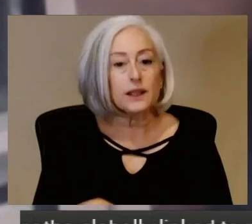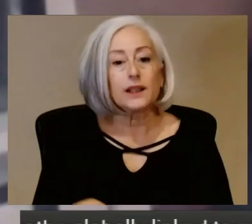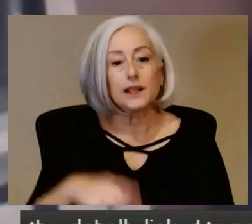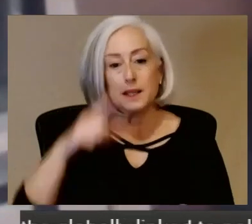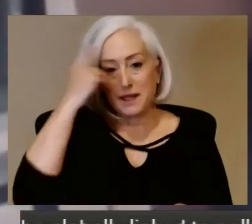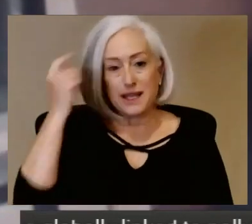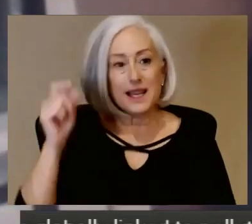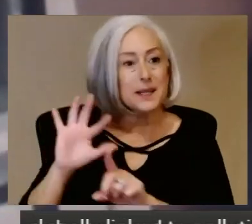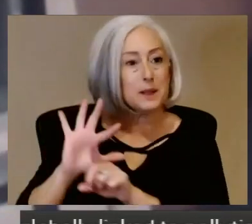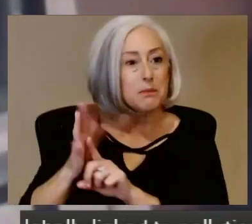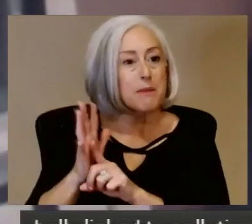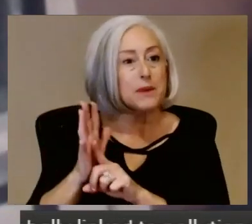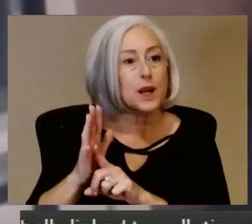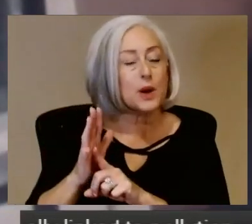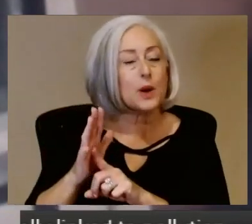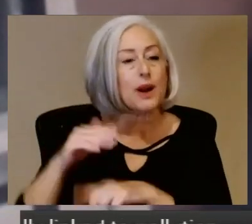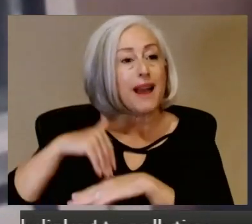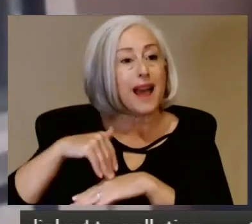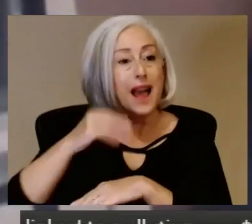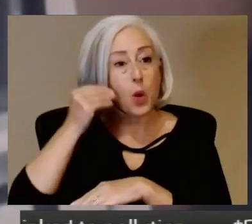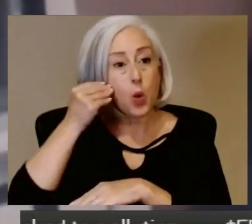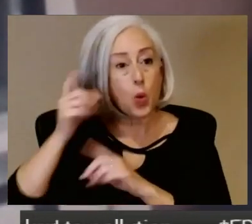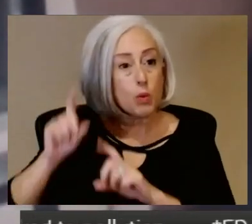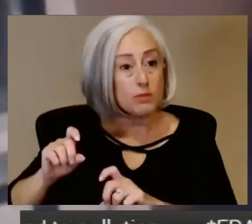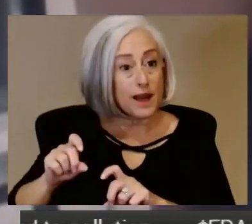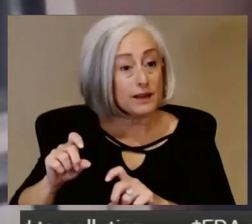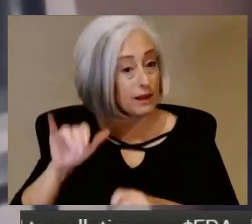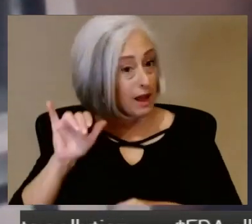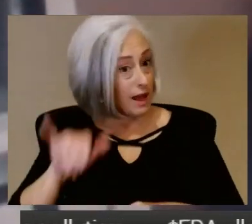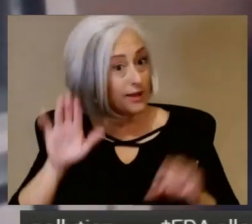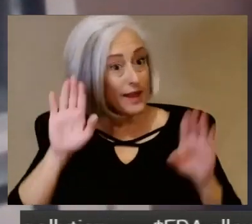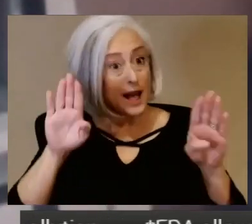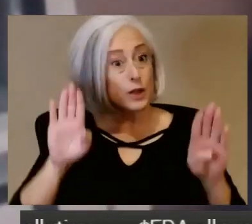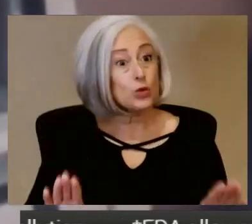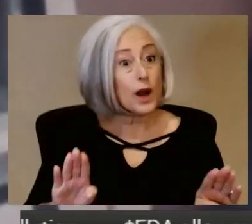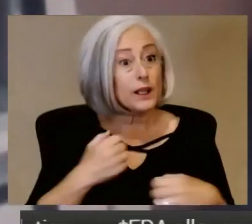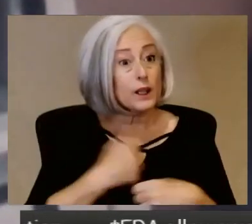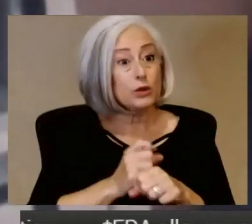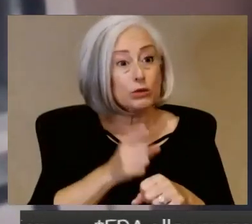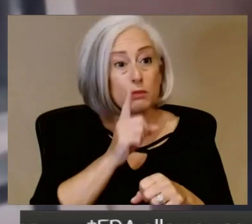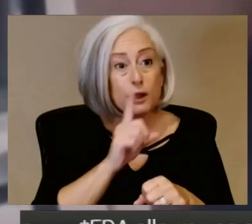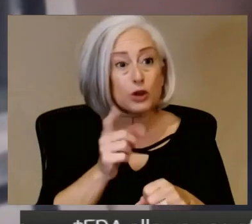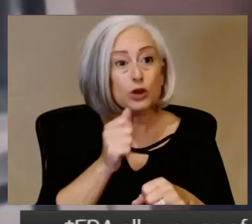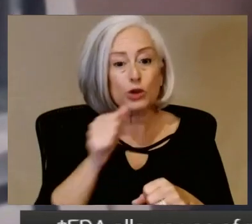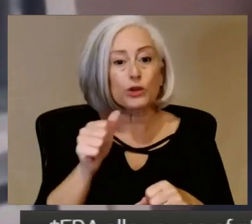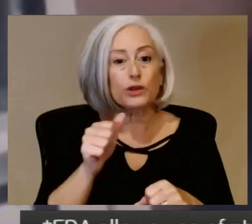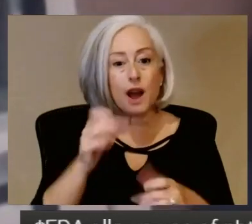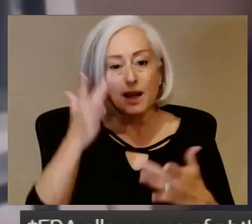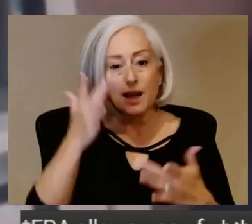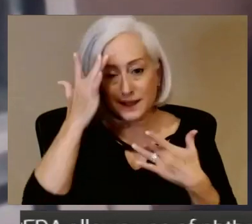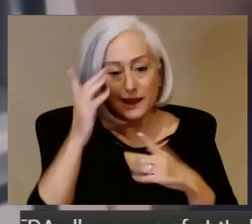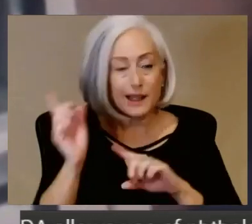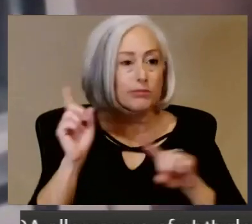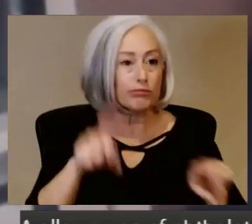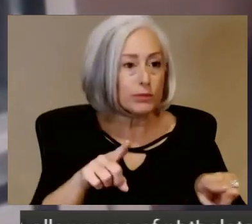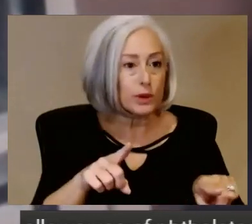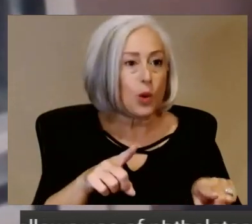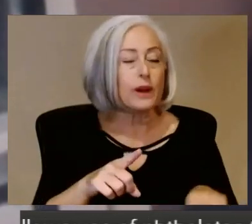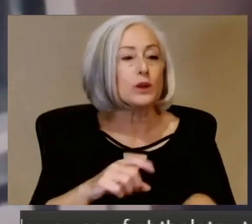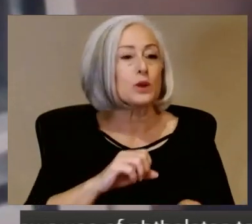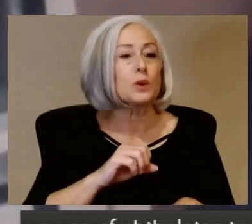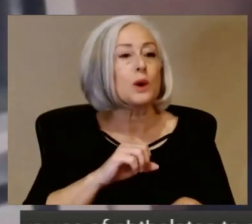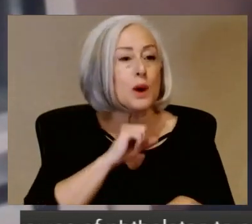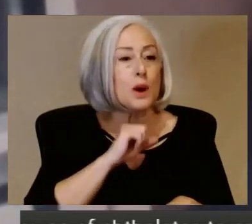at-home testing, which is fantastic for making sure that you are not bringing infection to graduation or to prom or to any other